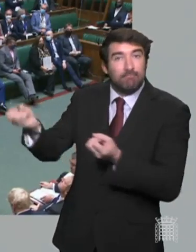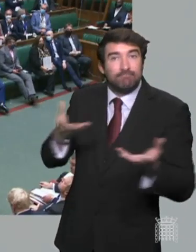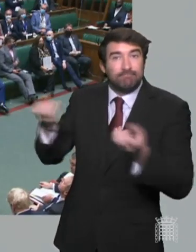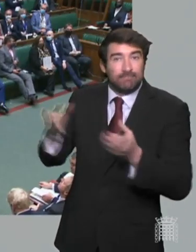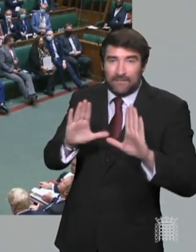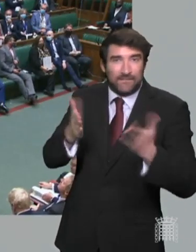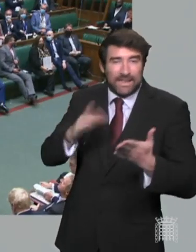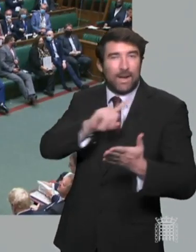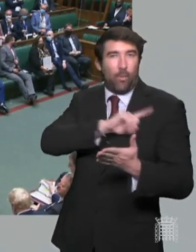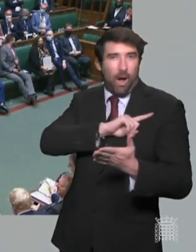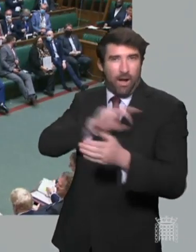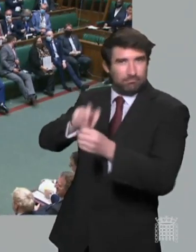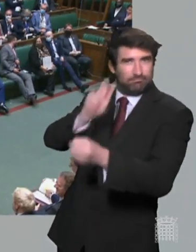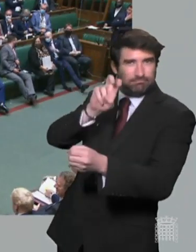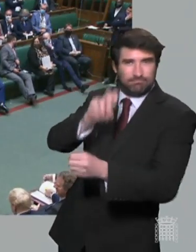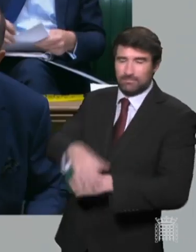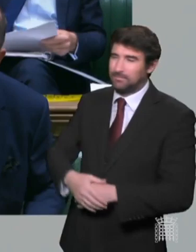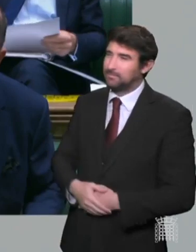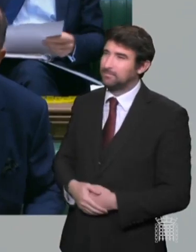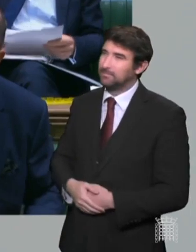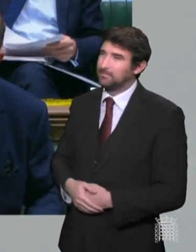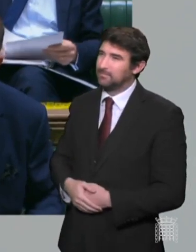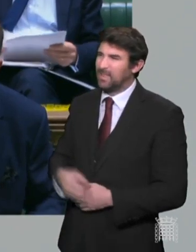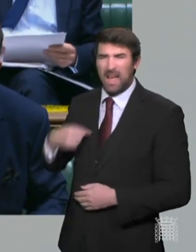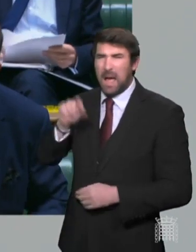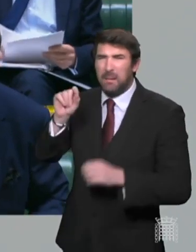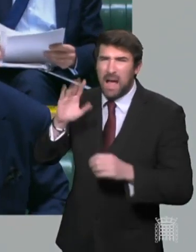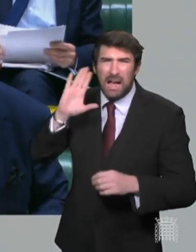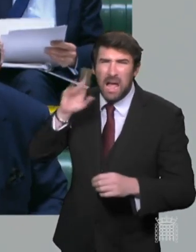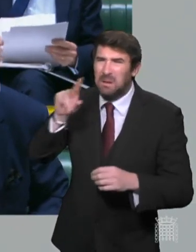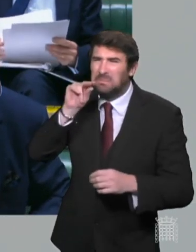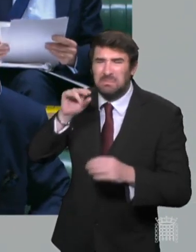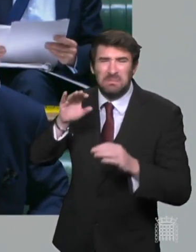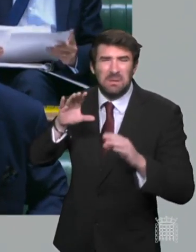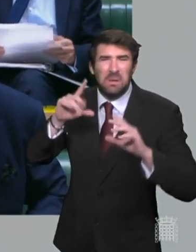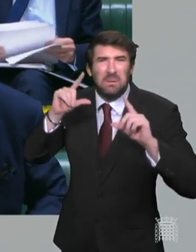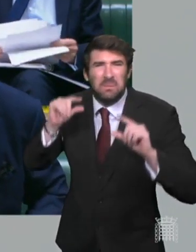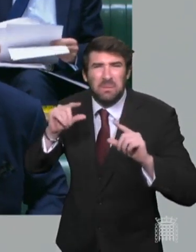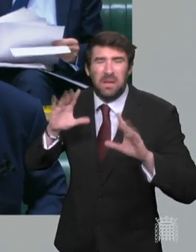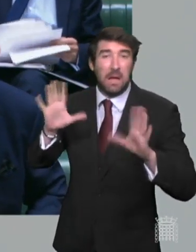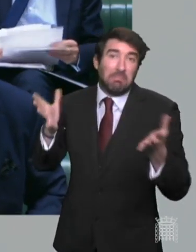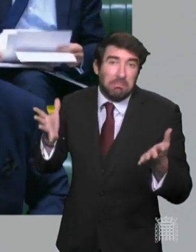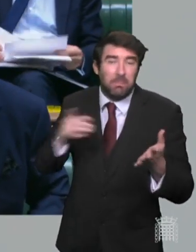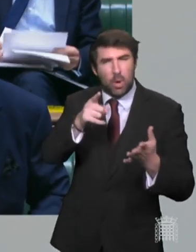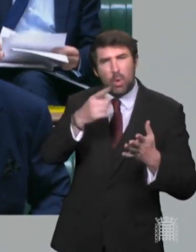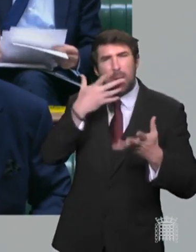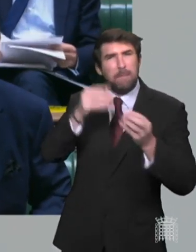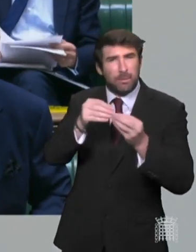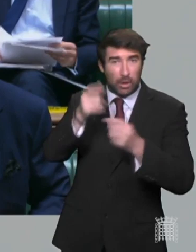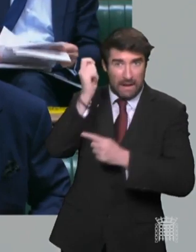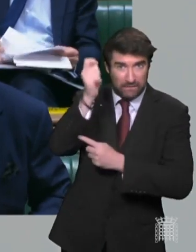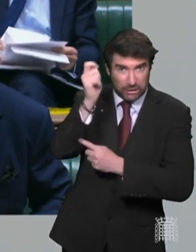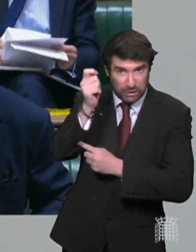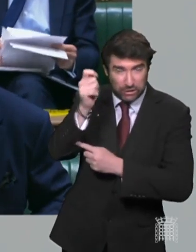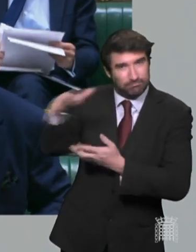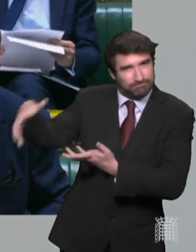I didn't quite catch all of that, Mr. Speaker, but I did catch the words fishing and HGV drivers. On fishing, I wouldn't